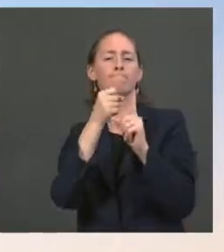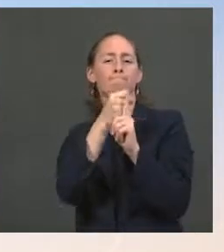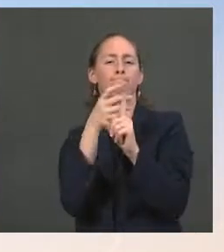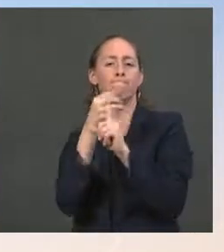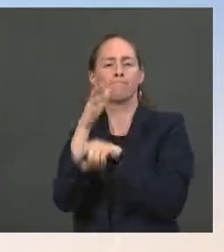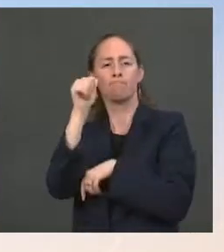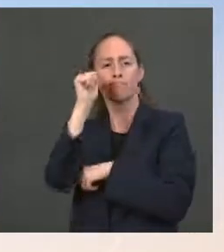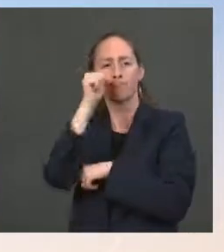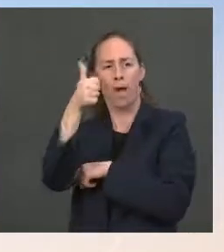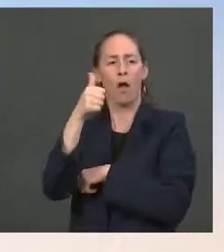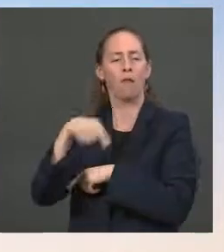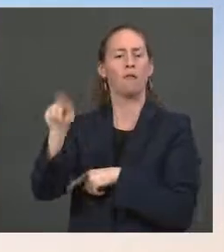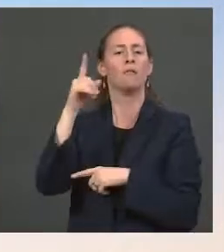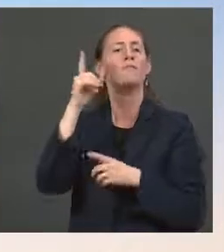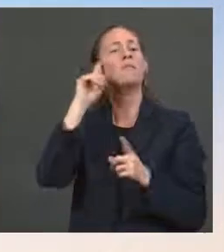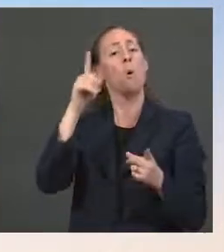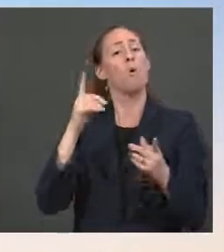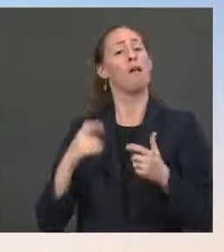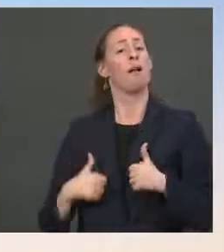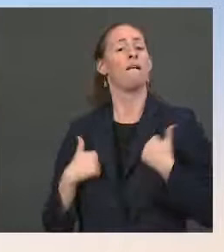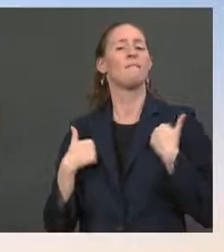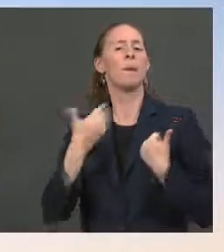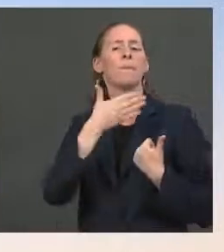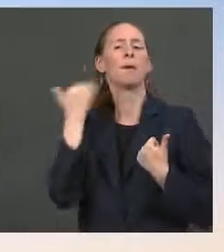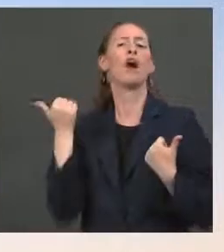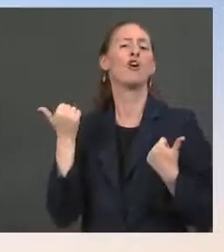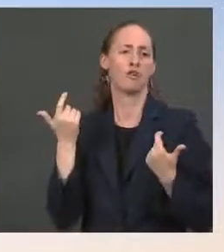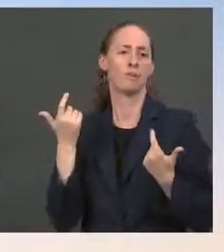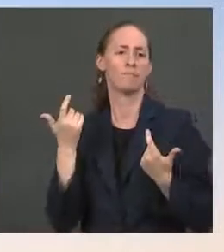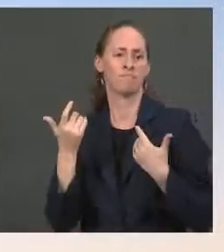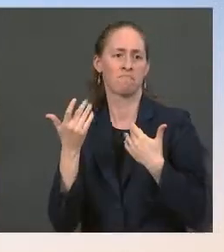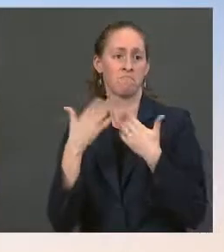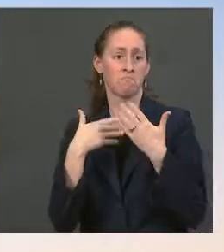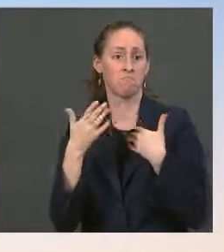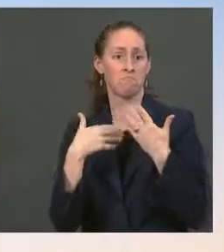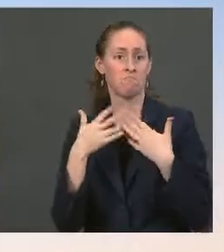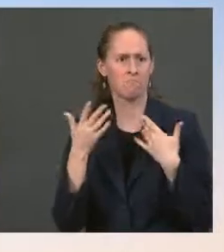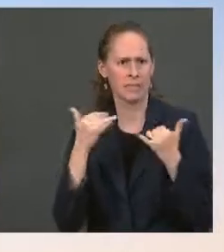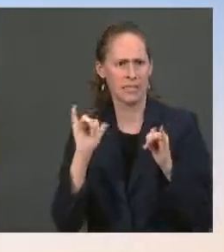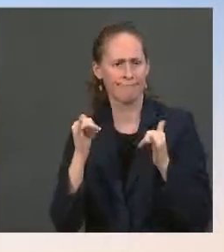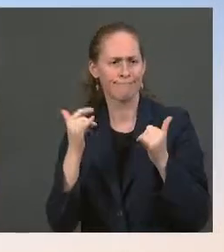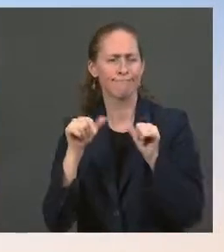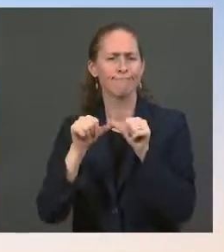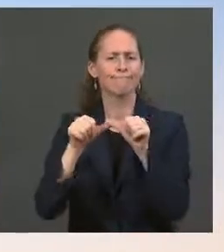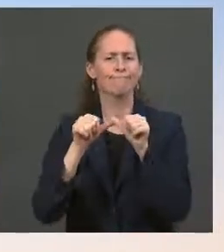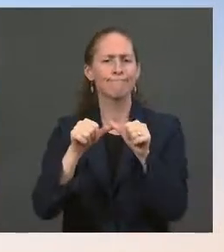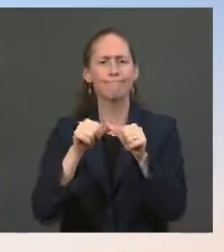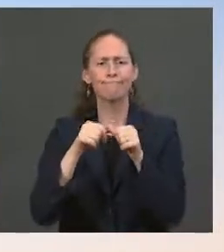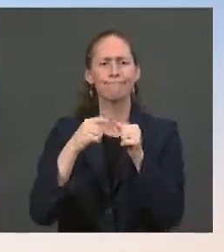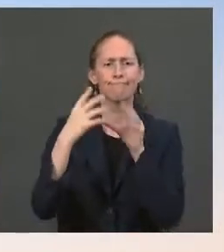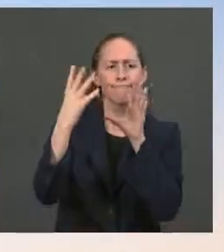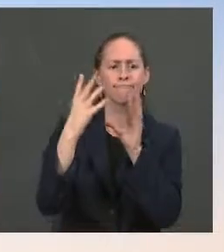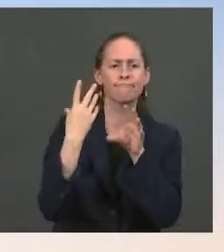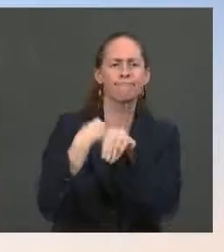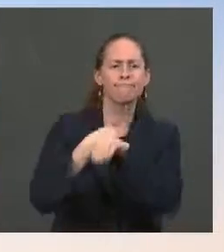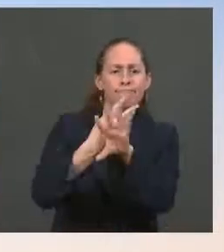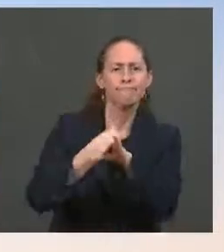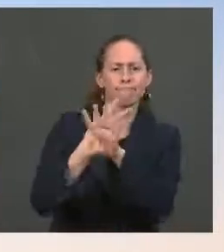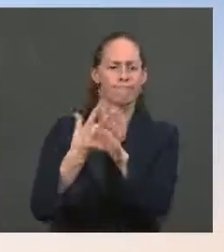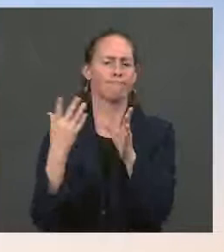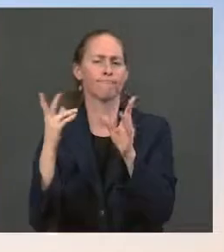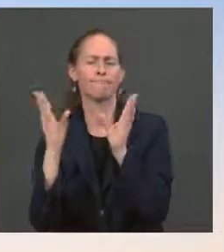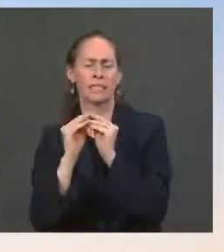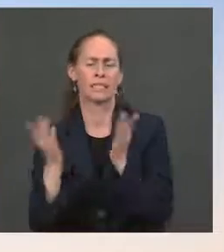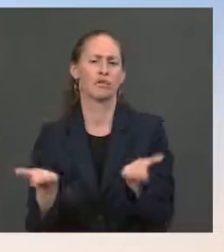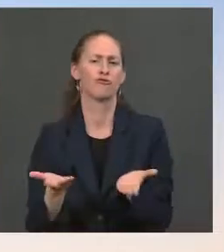people's lives better, even as we're having very important conversations about the legislative logistics here. Go ahead. Thank you so